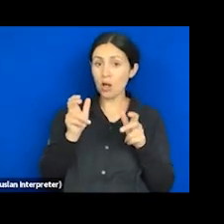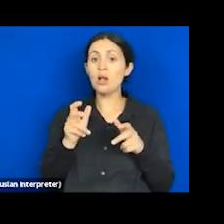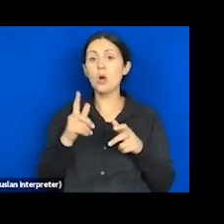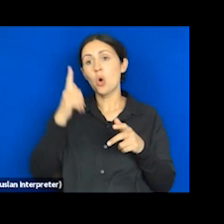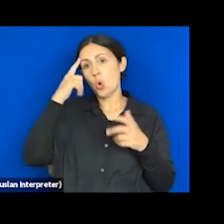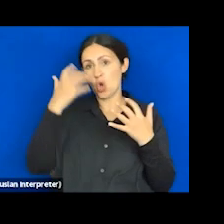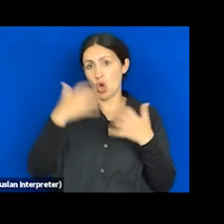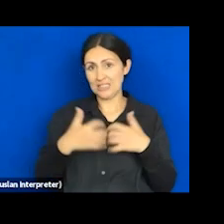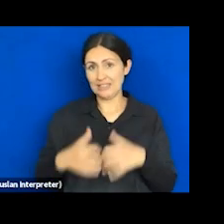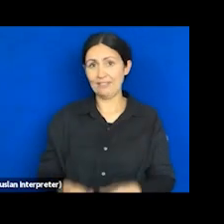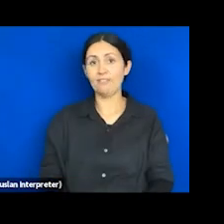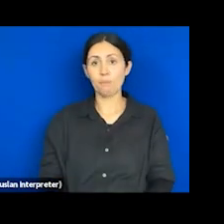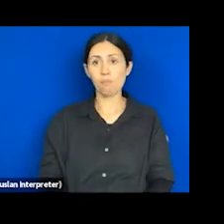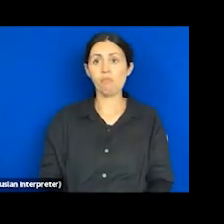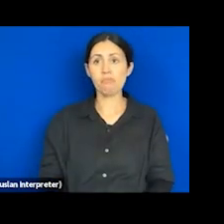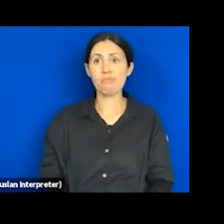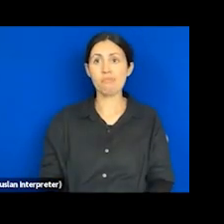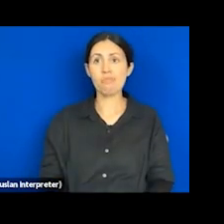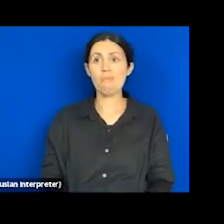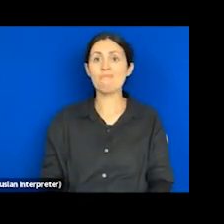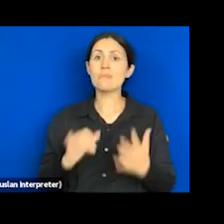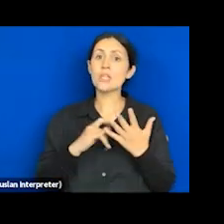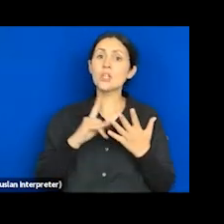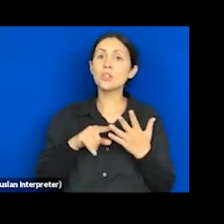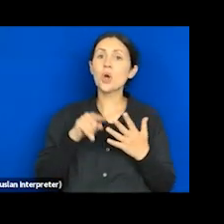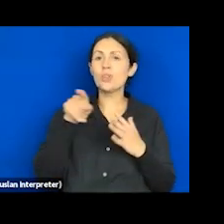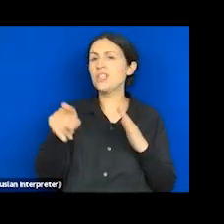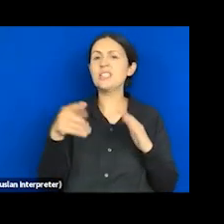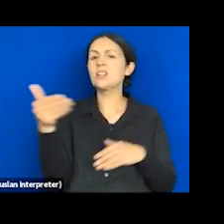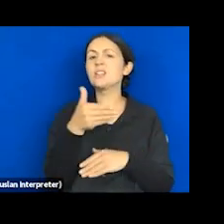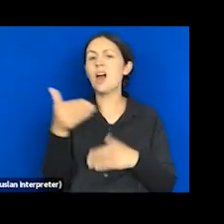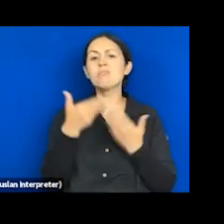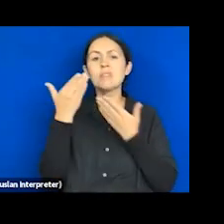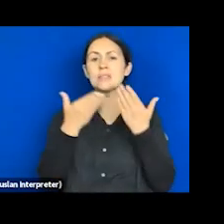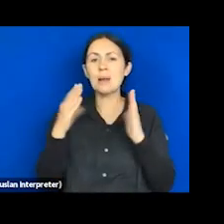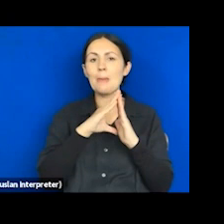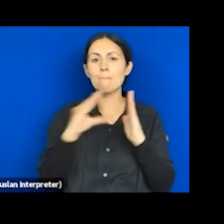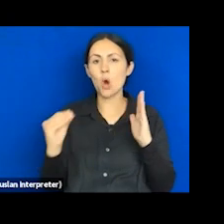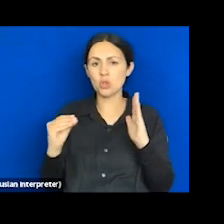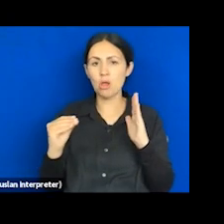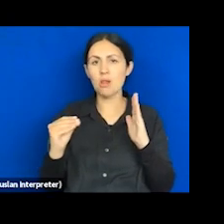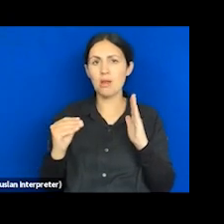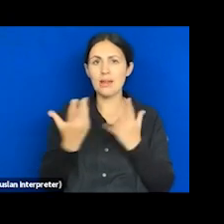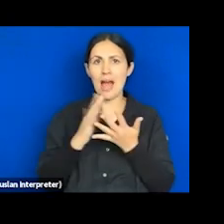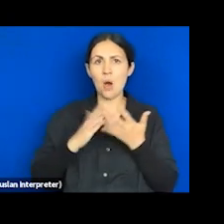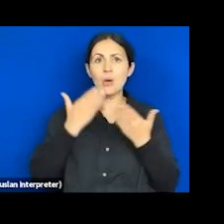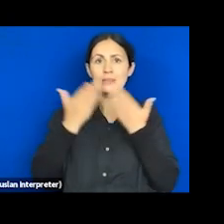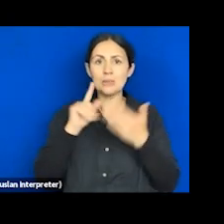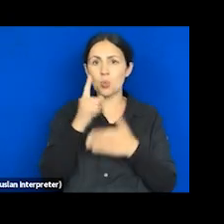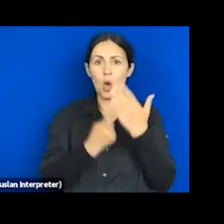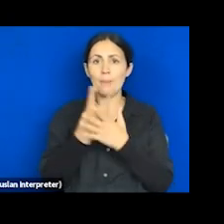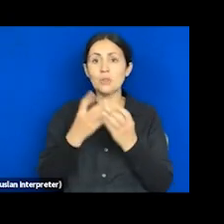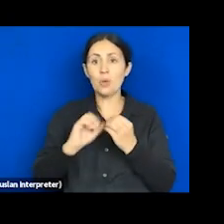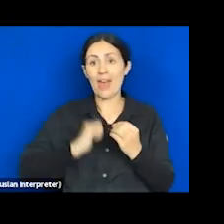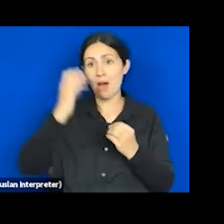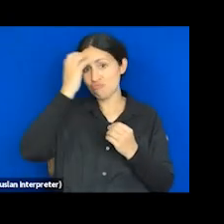cognitive. And so that's the model. These are just slides that speak to our brains being inference